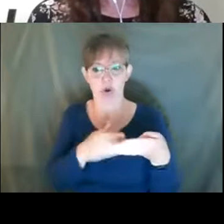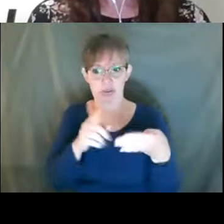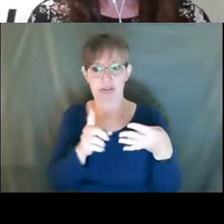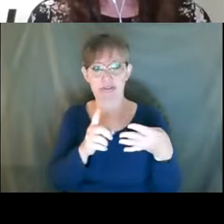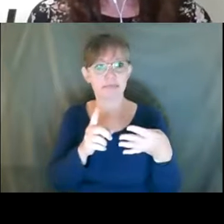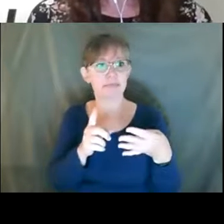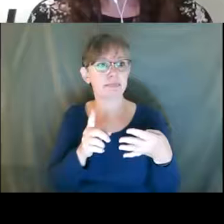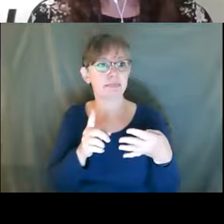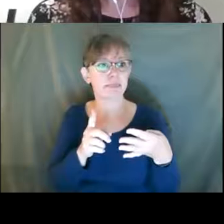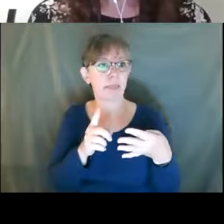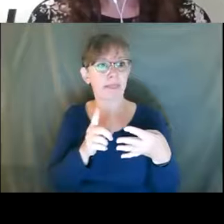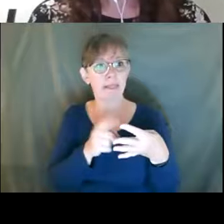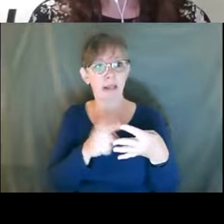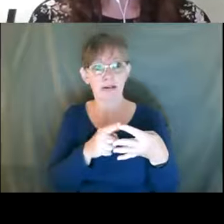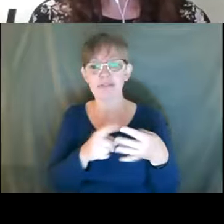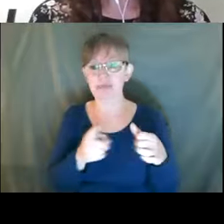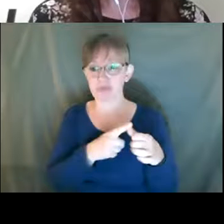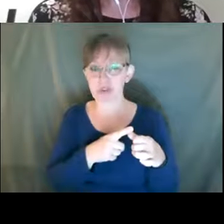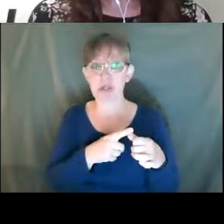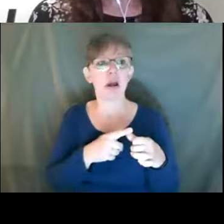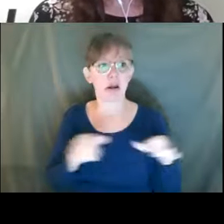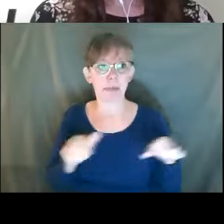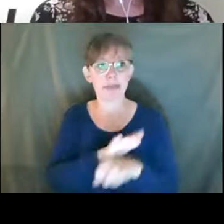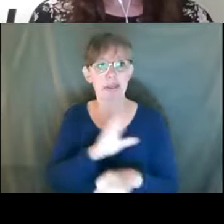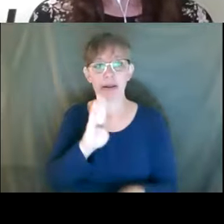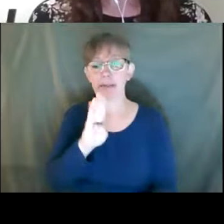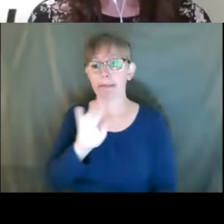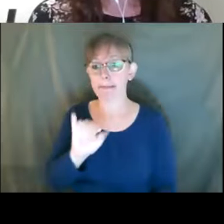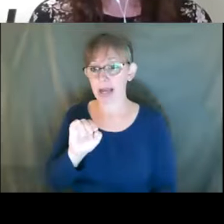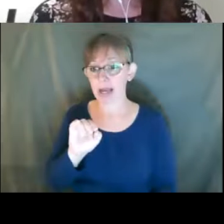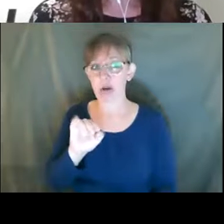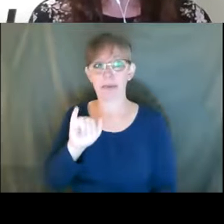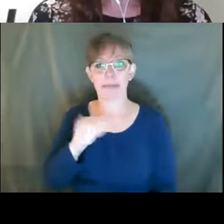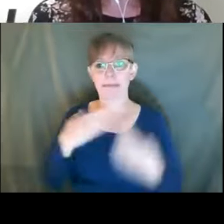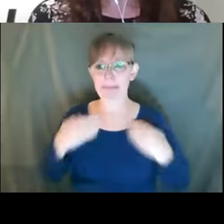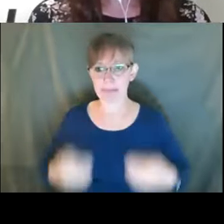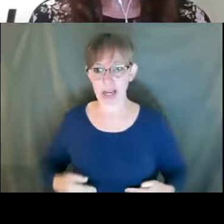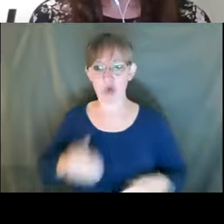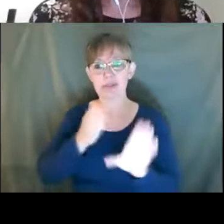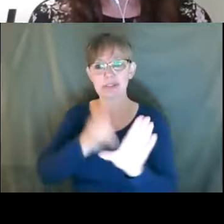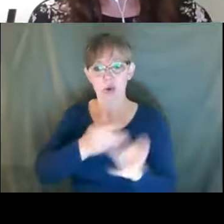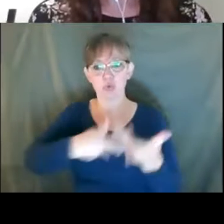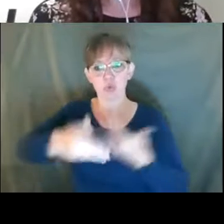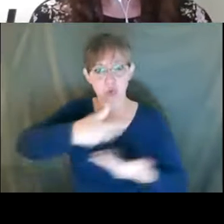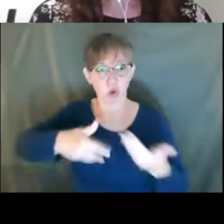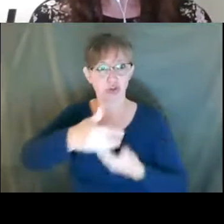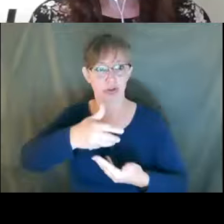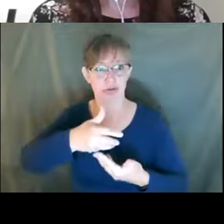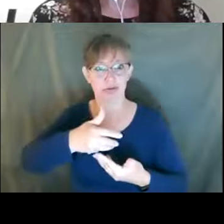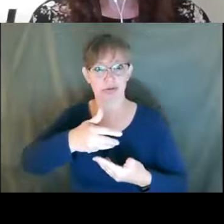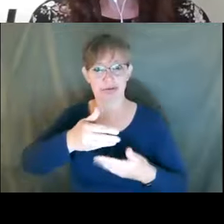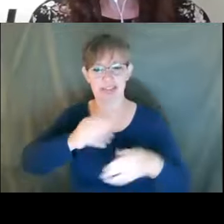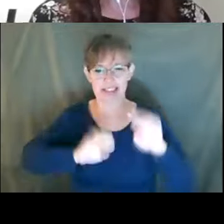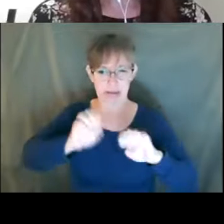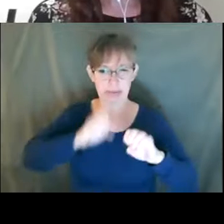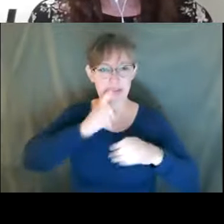a complete biopsychosocial is completed. So that's obtaining a full history in relation to